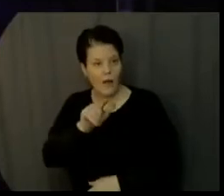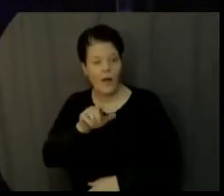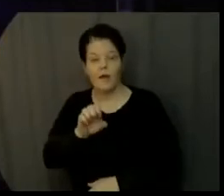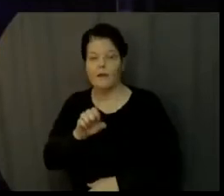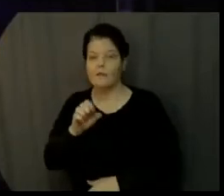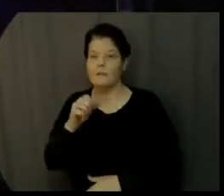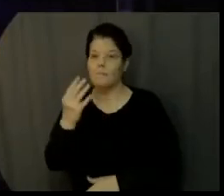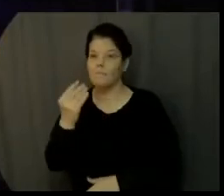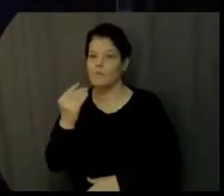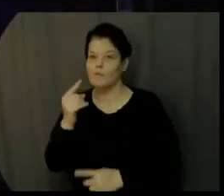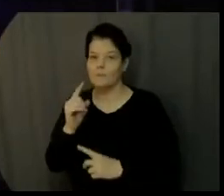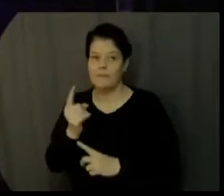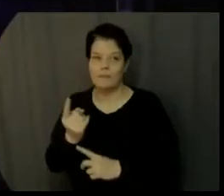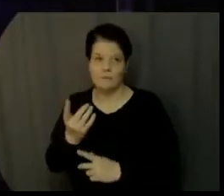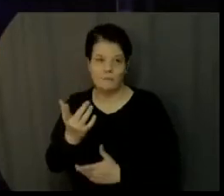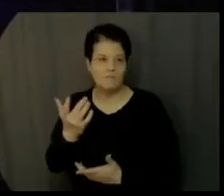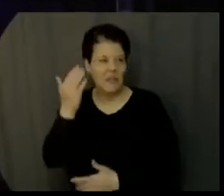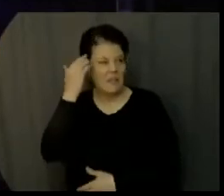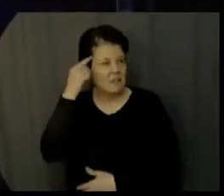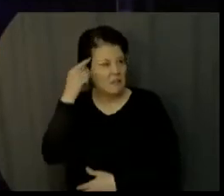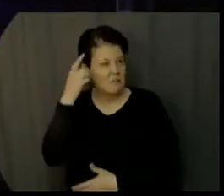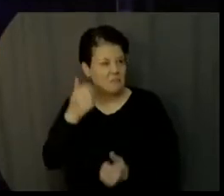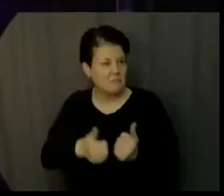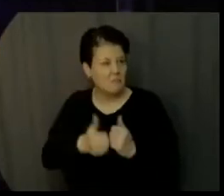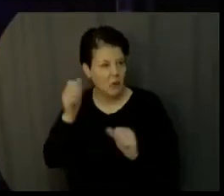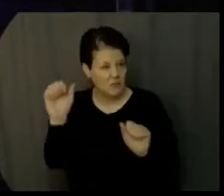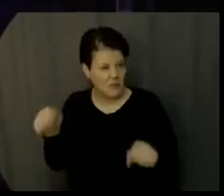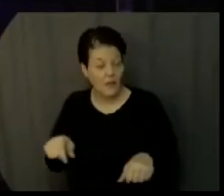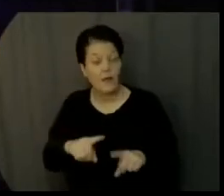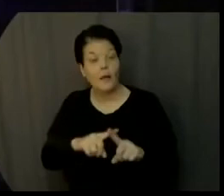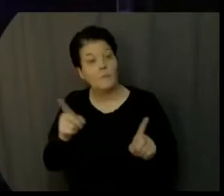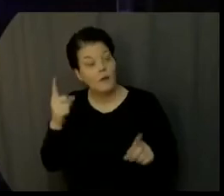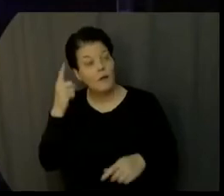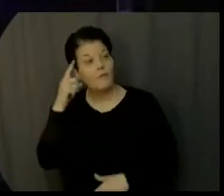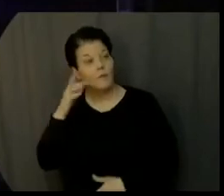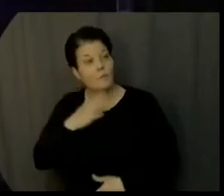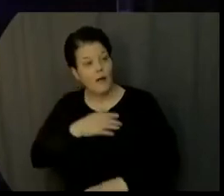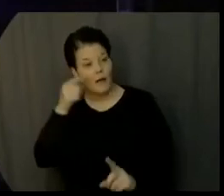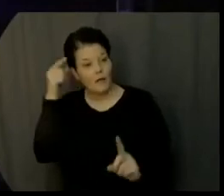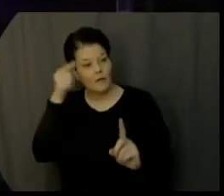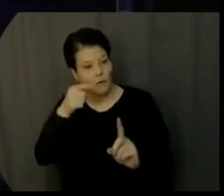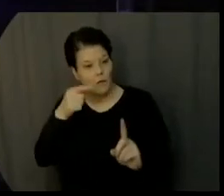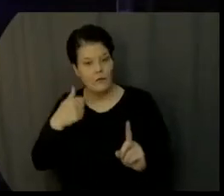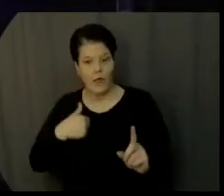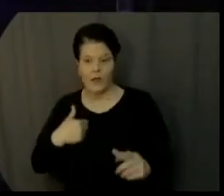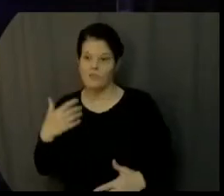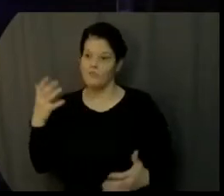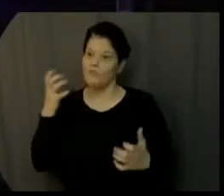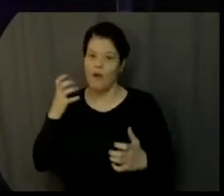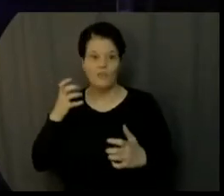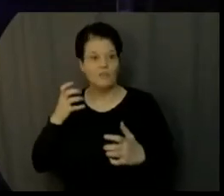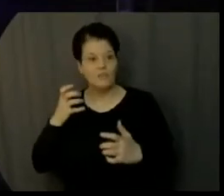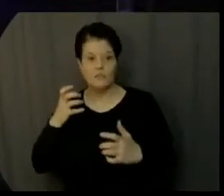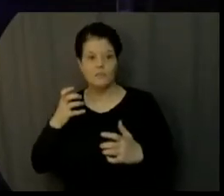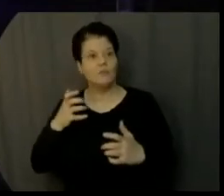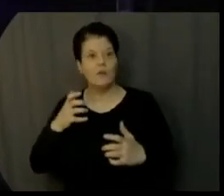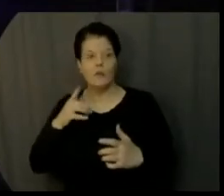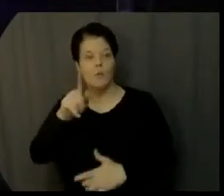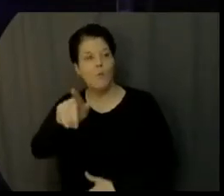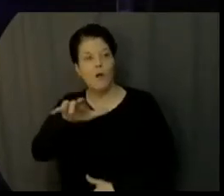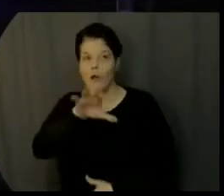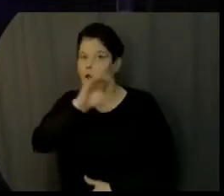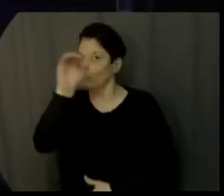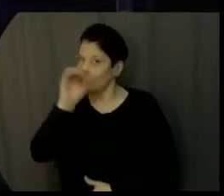But to get 100% on the mile and a half, and I just wanted to knock it out of the park, right? I was going to shoot for